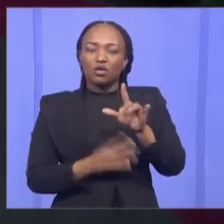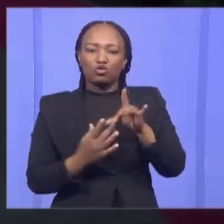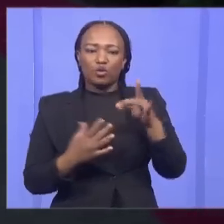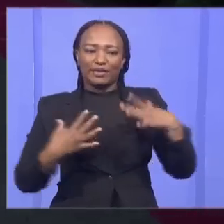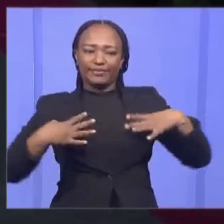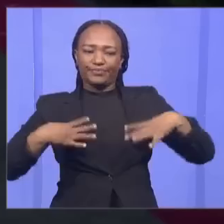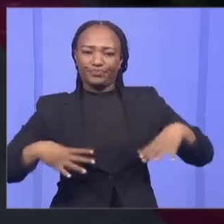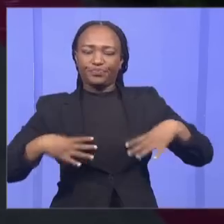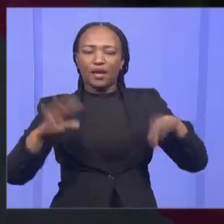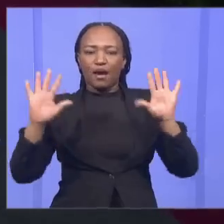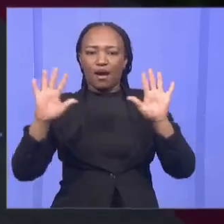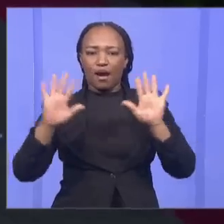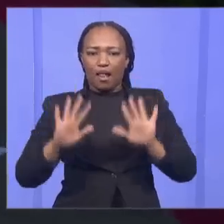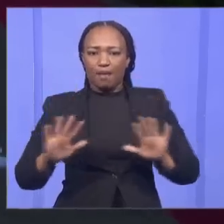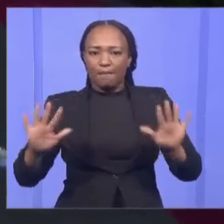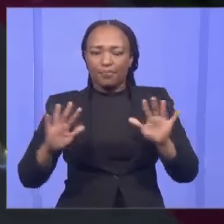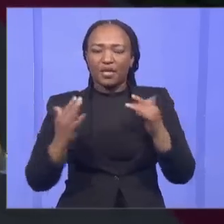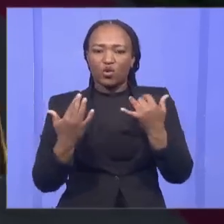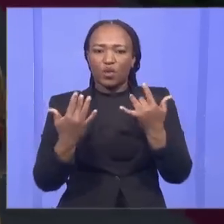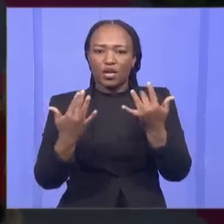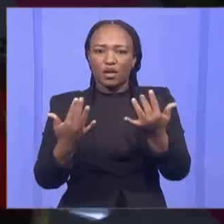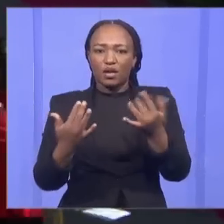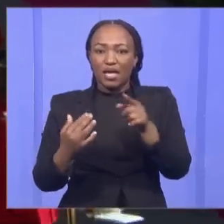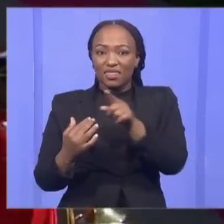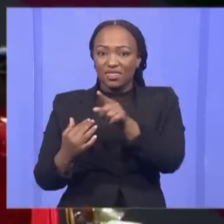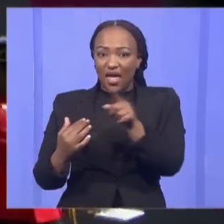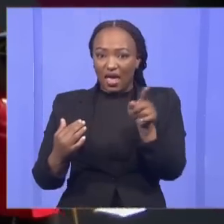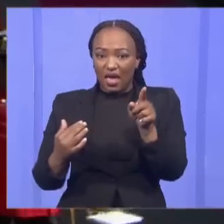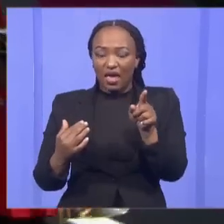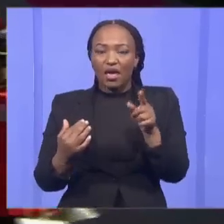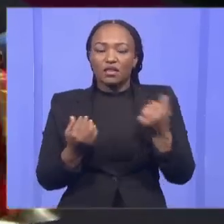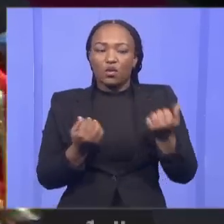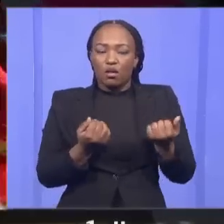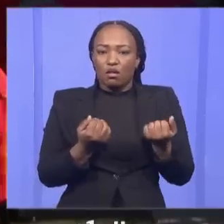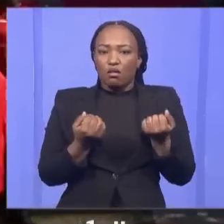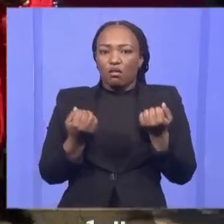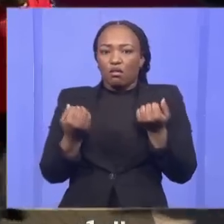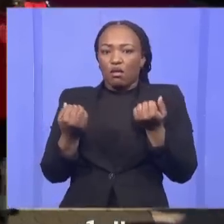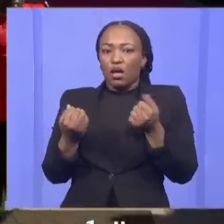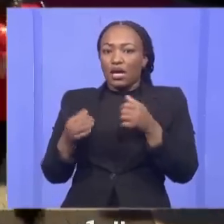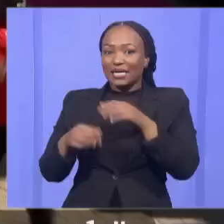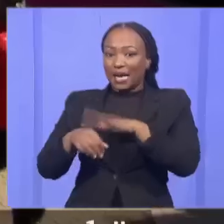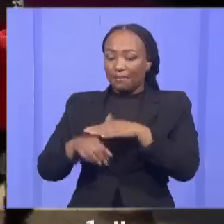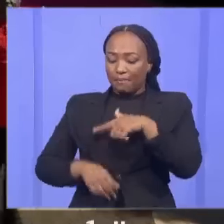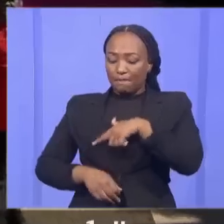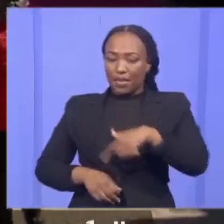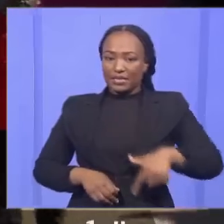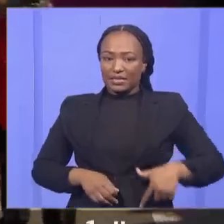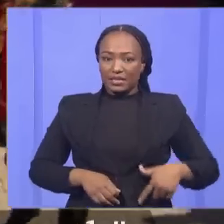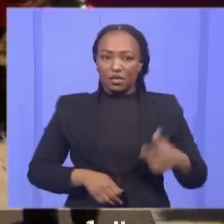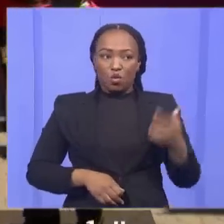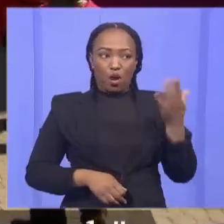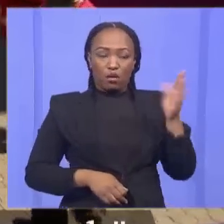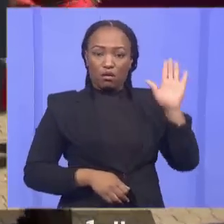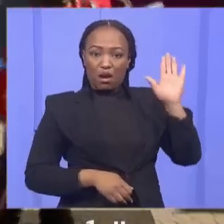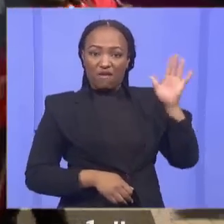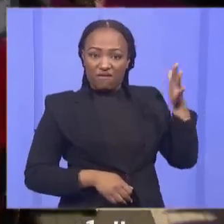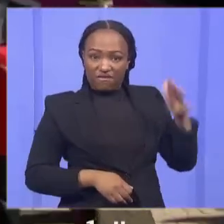So they are now the ones who are going to present arms when the president-elect has now taken